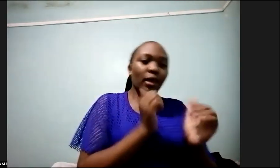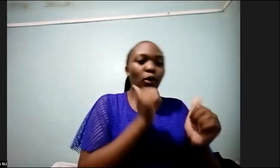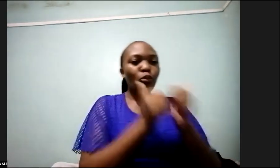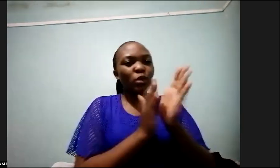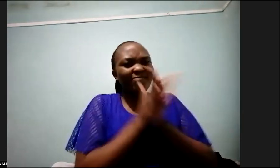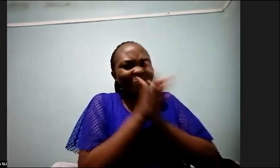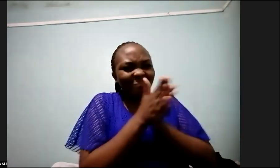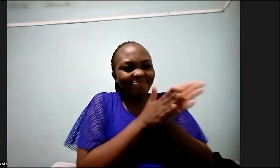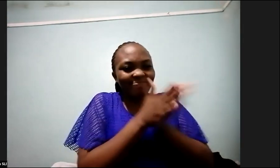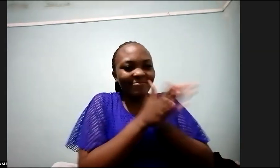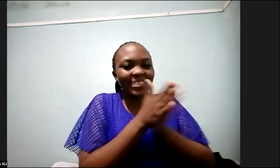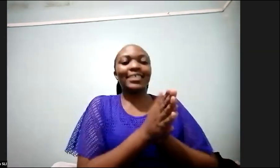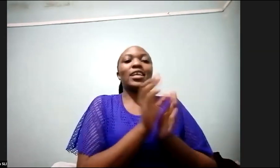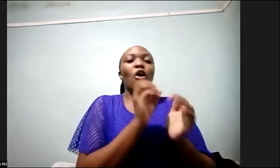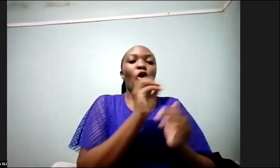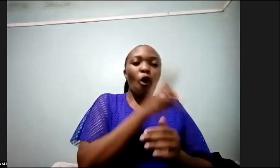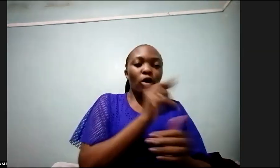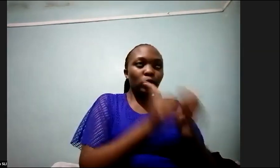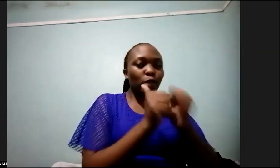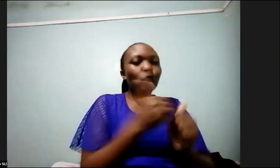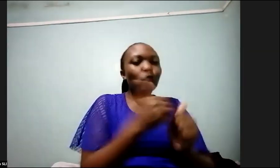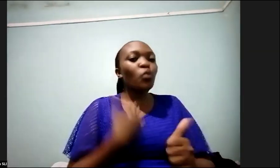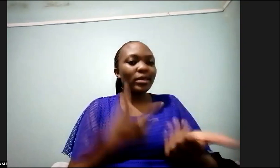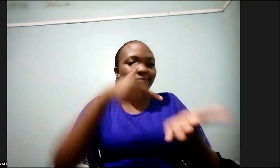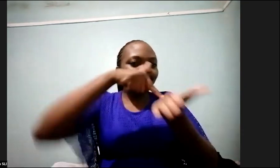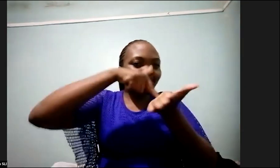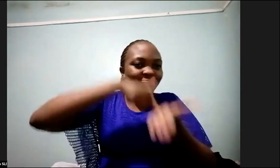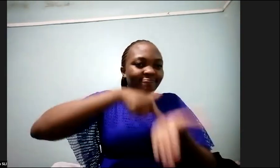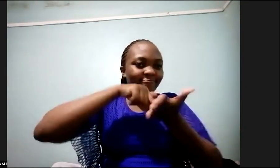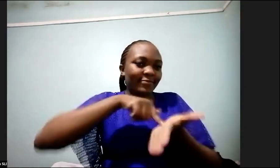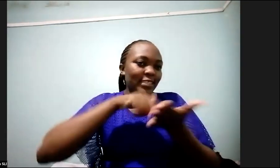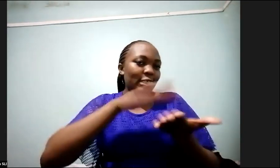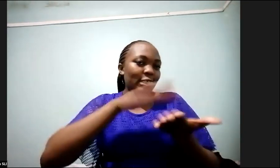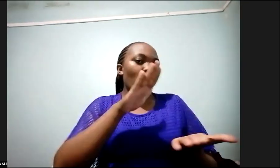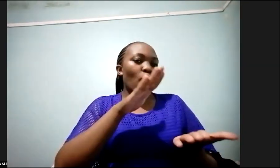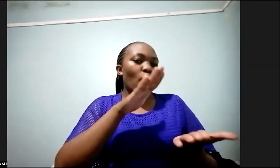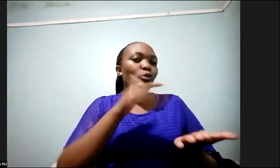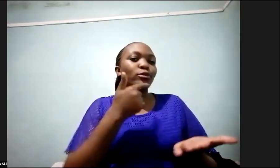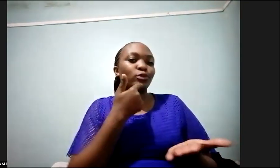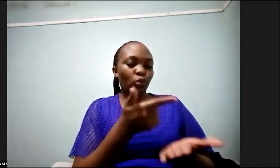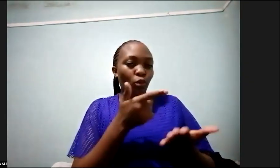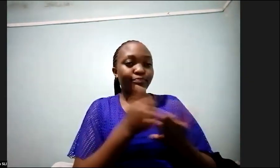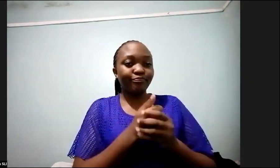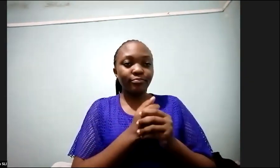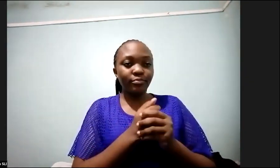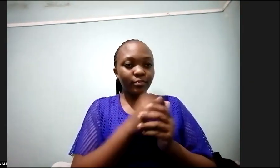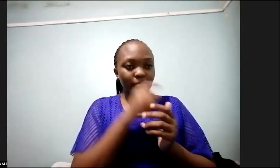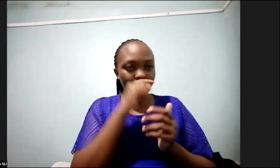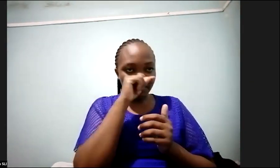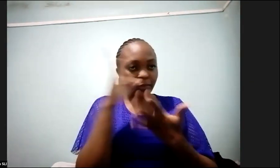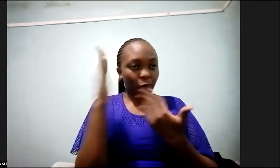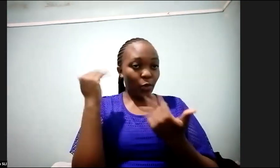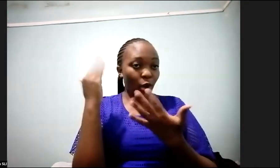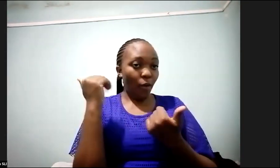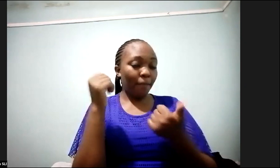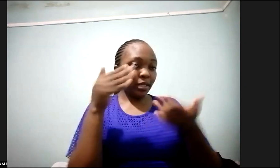give more details in terms of information and all that. This is what we hope that we'll be able to touch base on